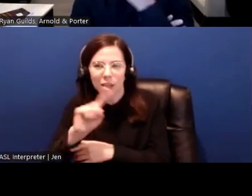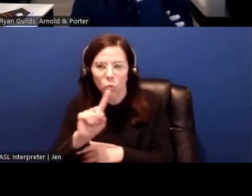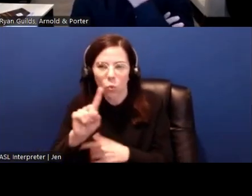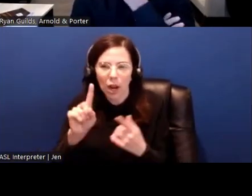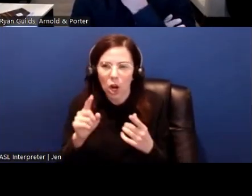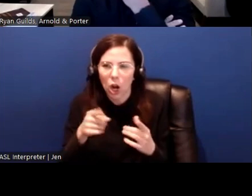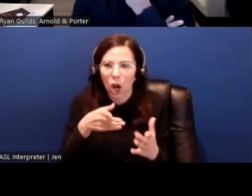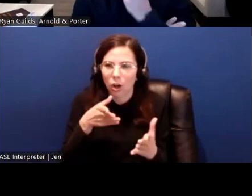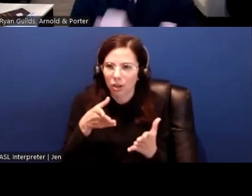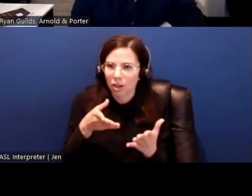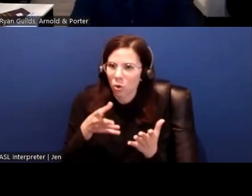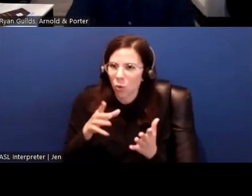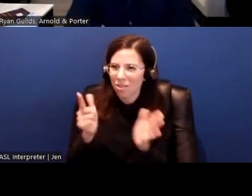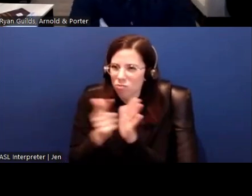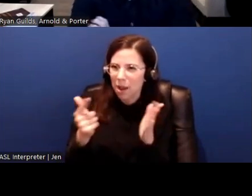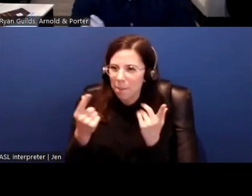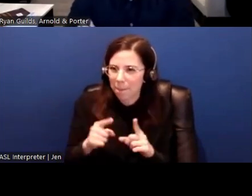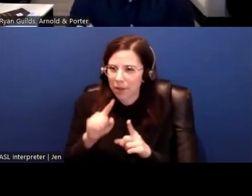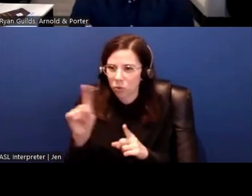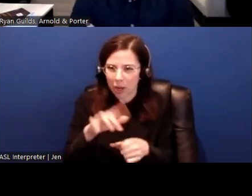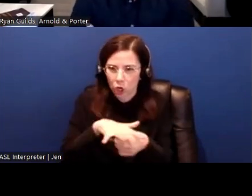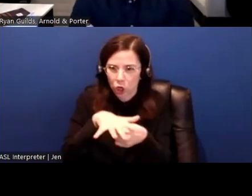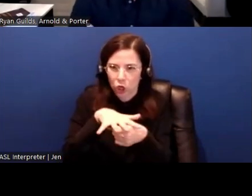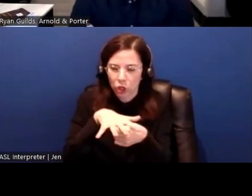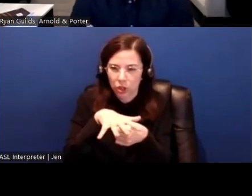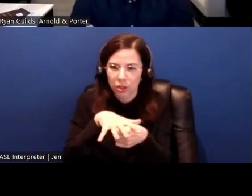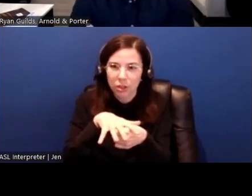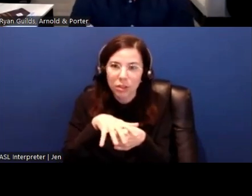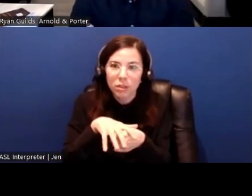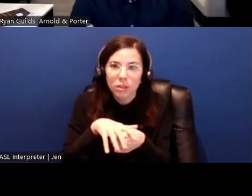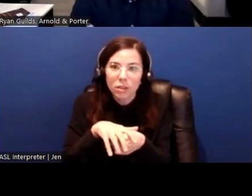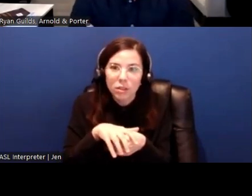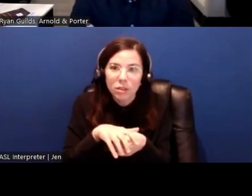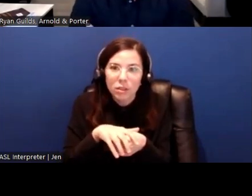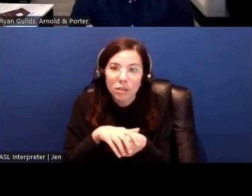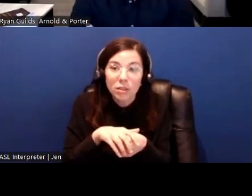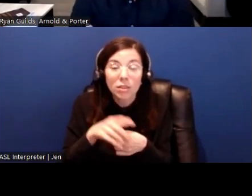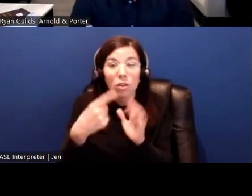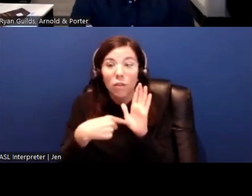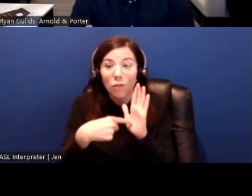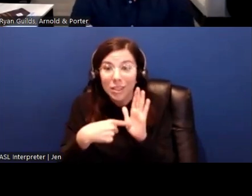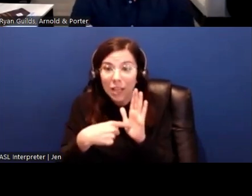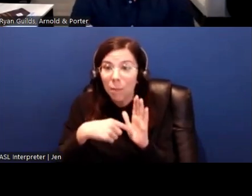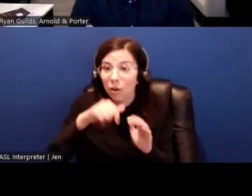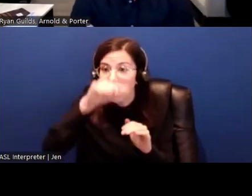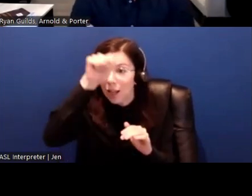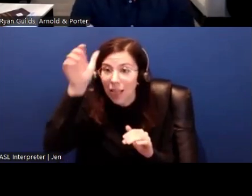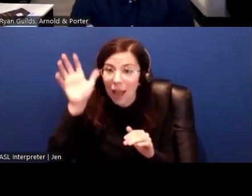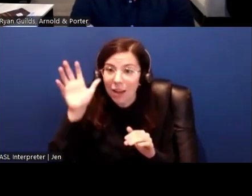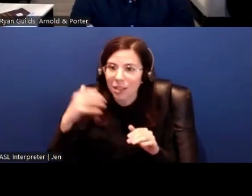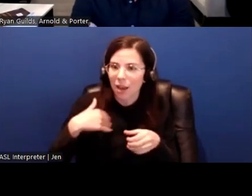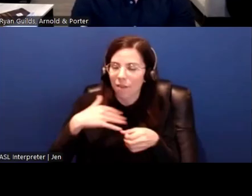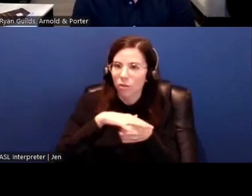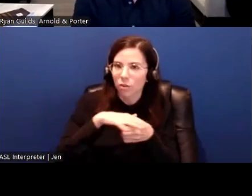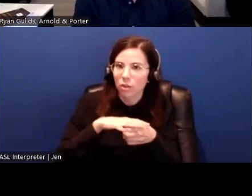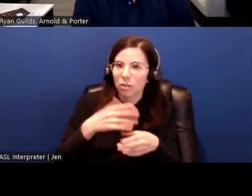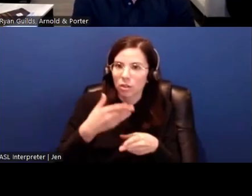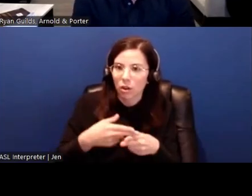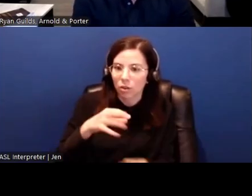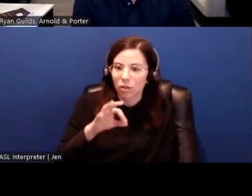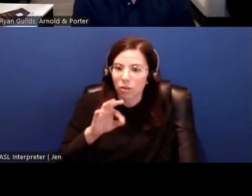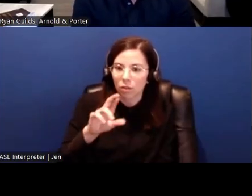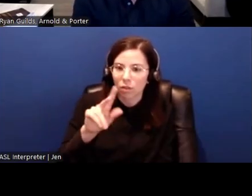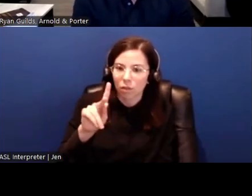final example that I'll give about that is there's a base I was stationed in Alaska. There's a base called Fort Greely, Alaska.